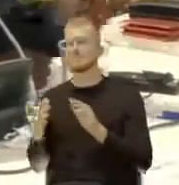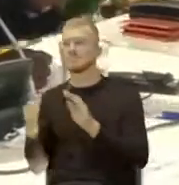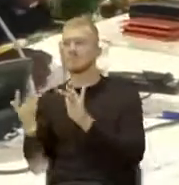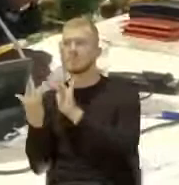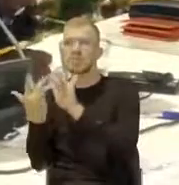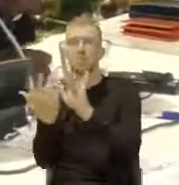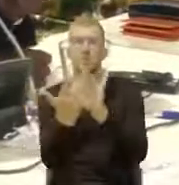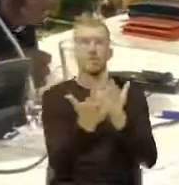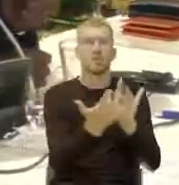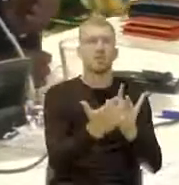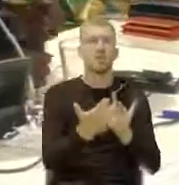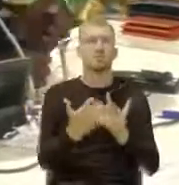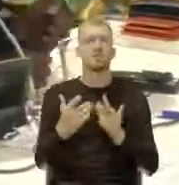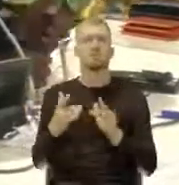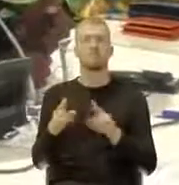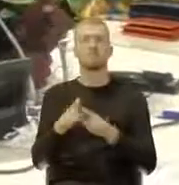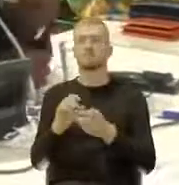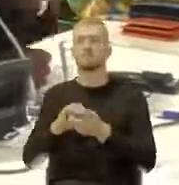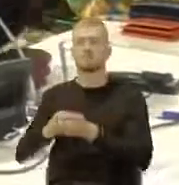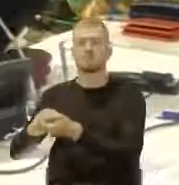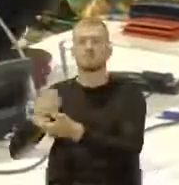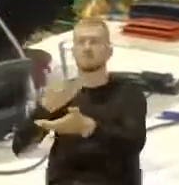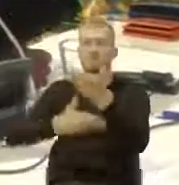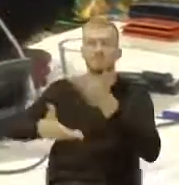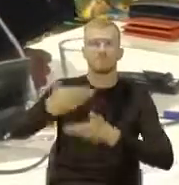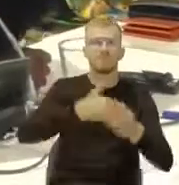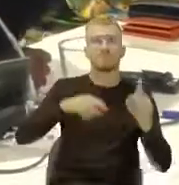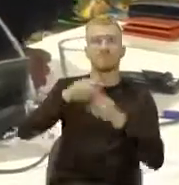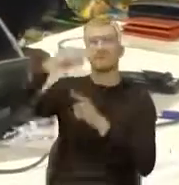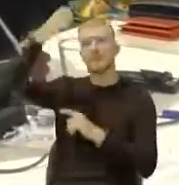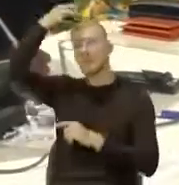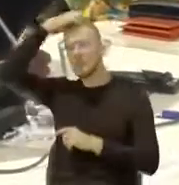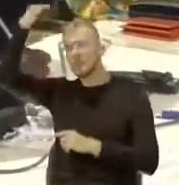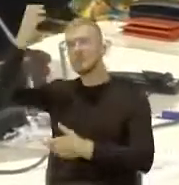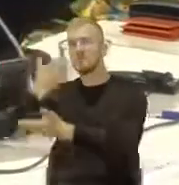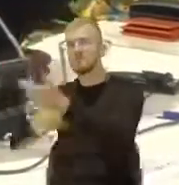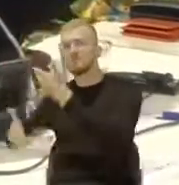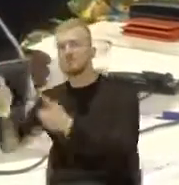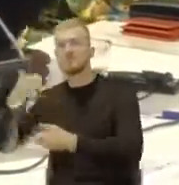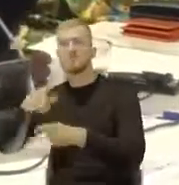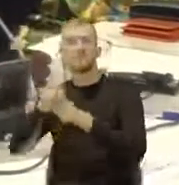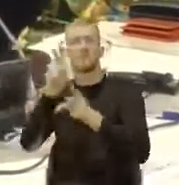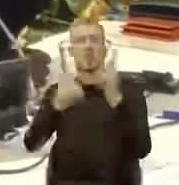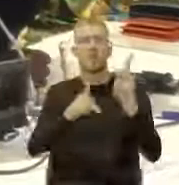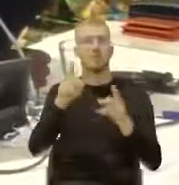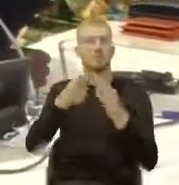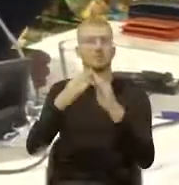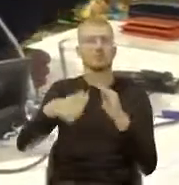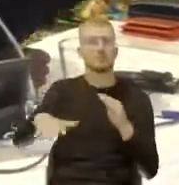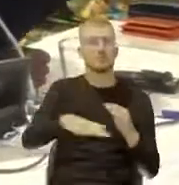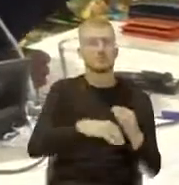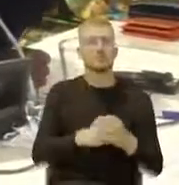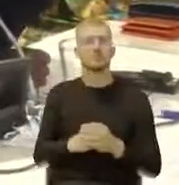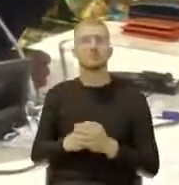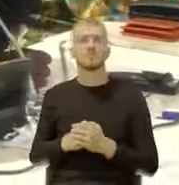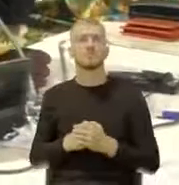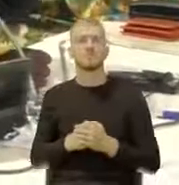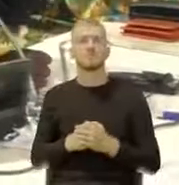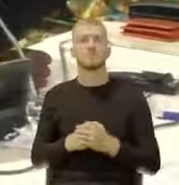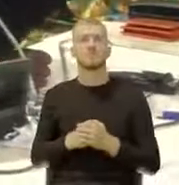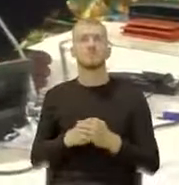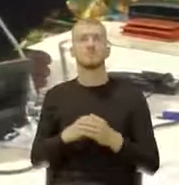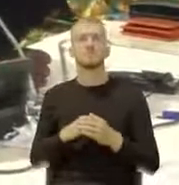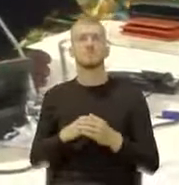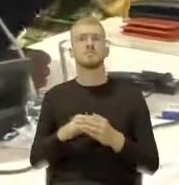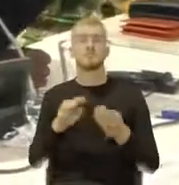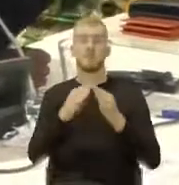know, a citizen may spend 1, 2, 3 to 5 years without meeting his MP or the